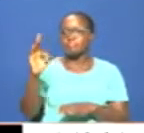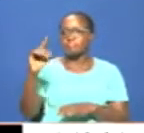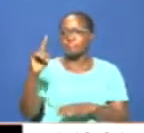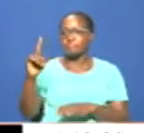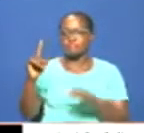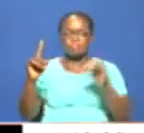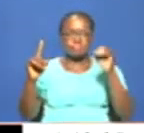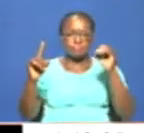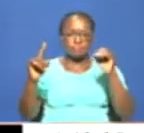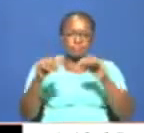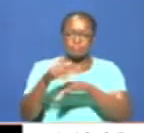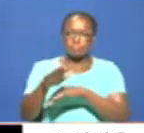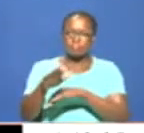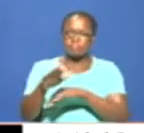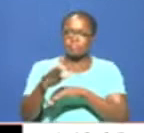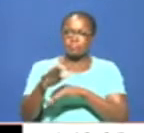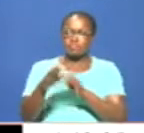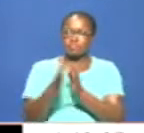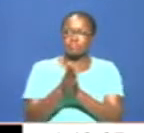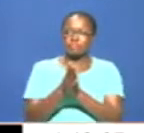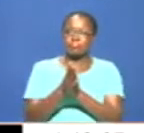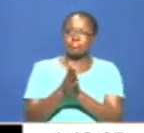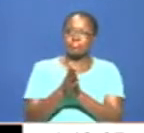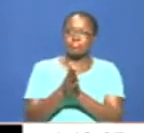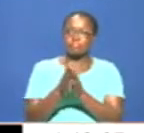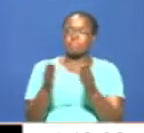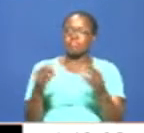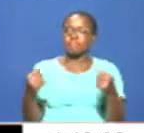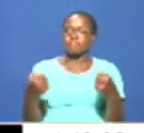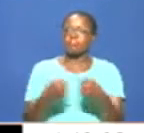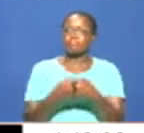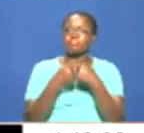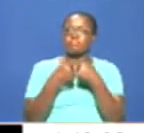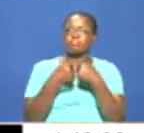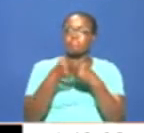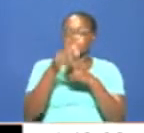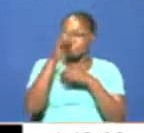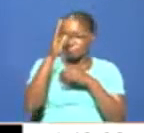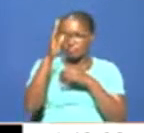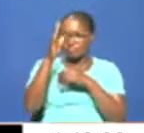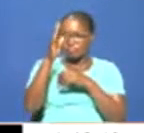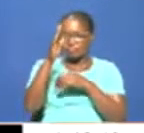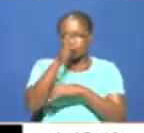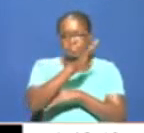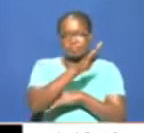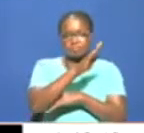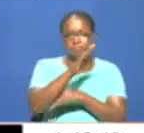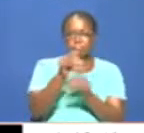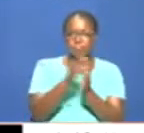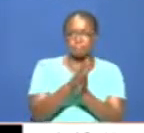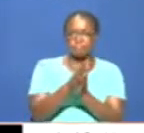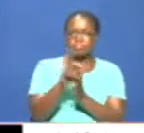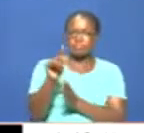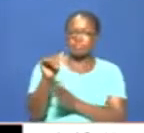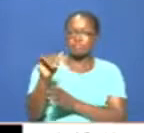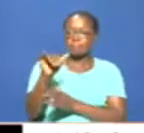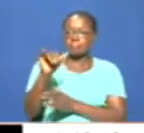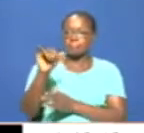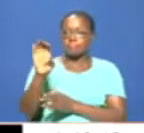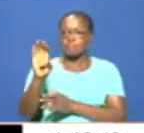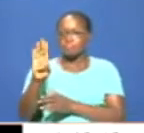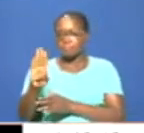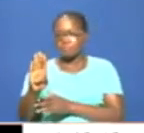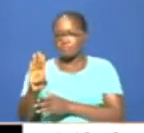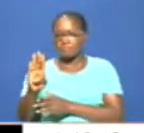CS Sfaxien in a playoff encounter played Sunday evening at Taieb Mhiri Stadium. The Brewers bowed out